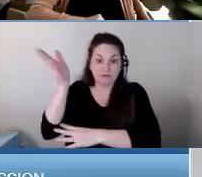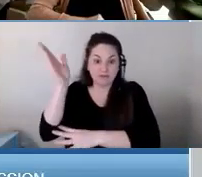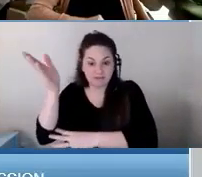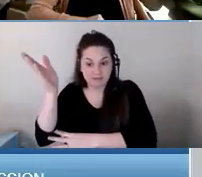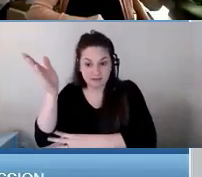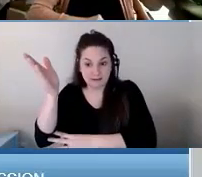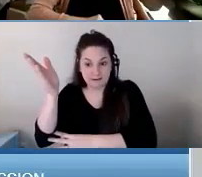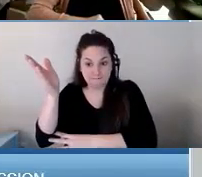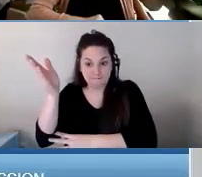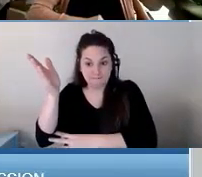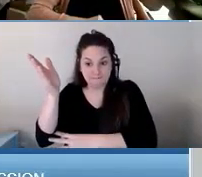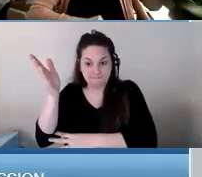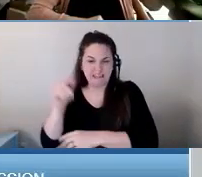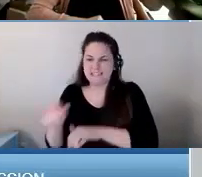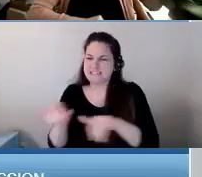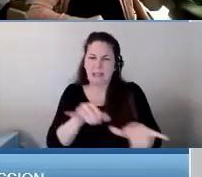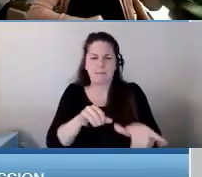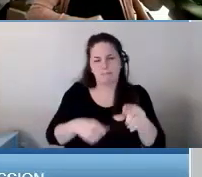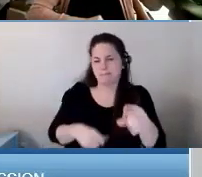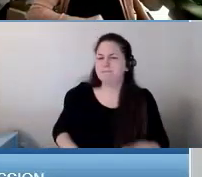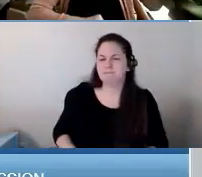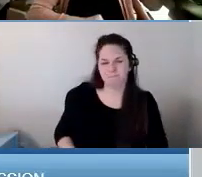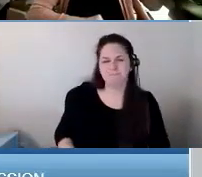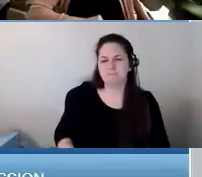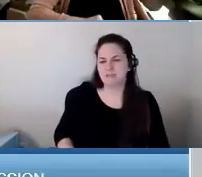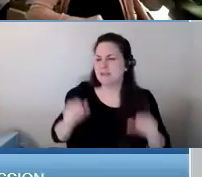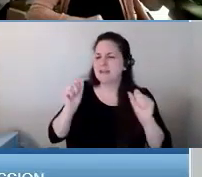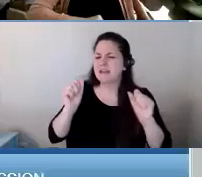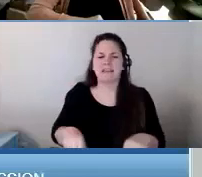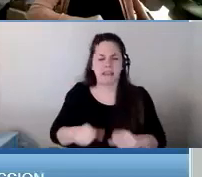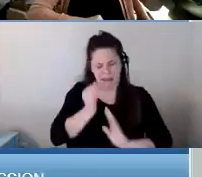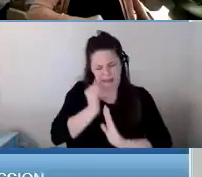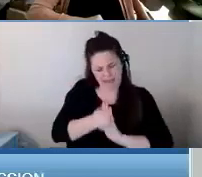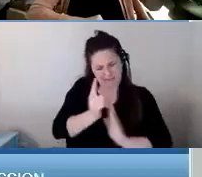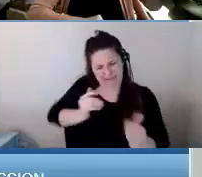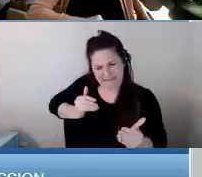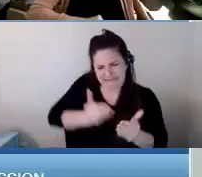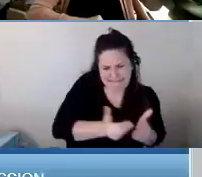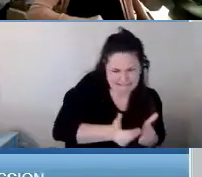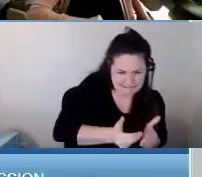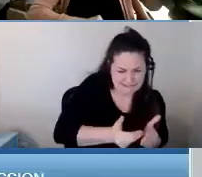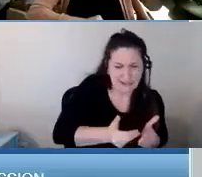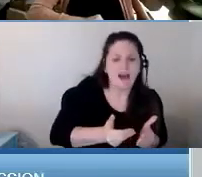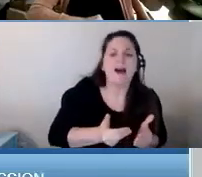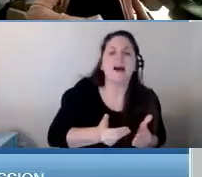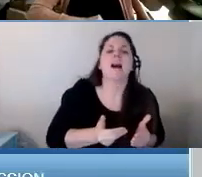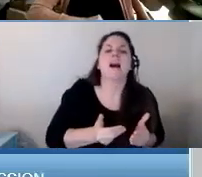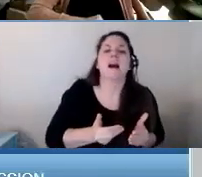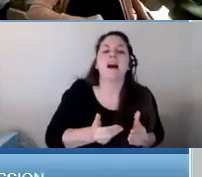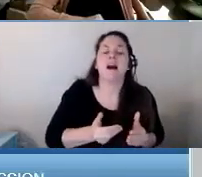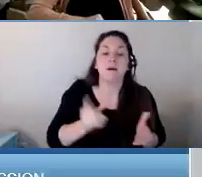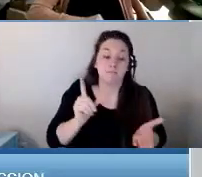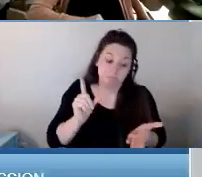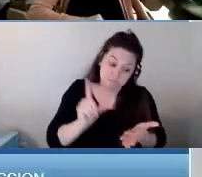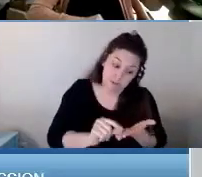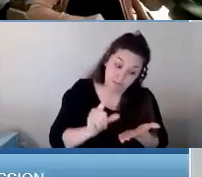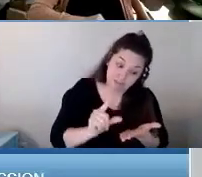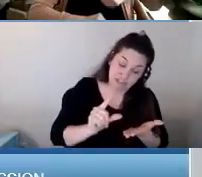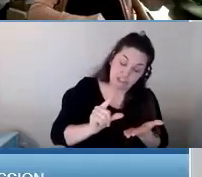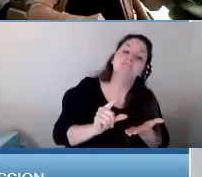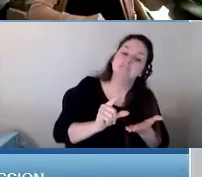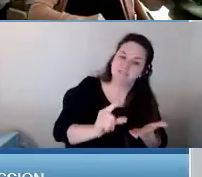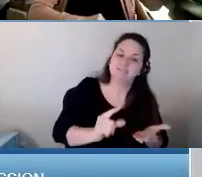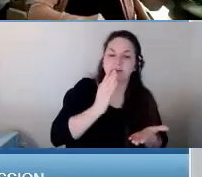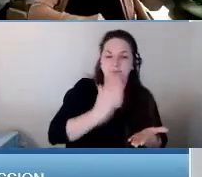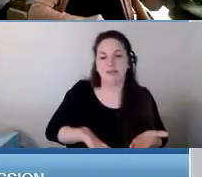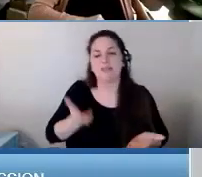this is no different. You can be the very last minute if you choose to, and when you publish it, it will be